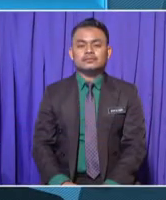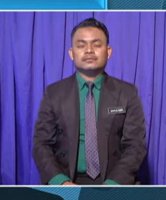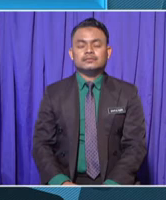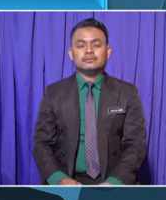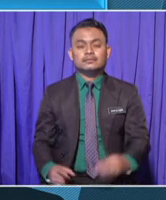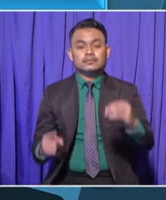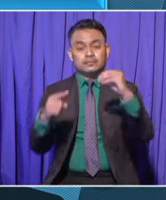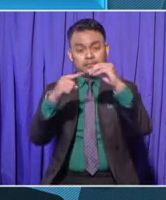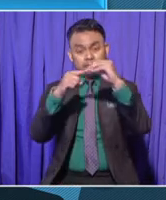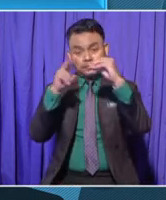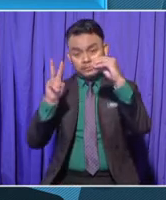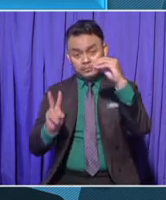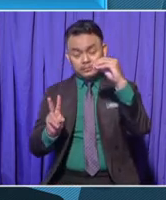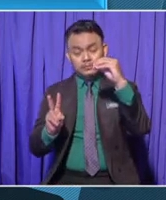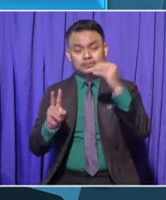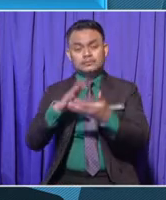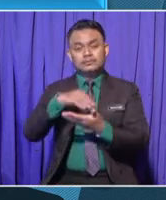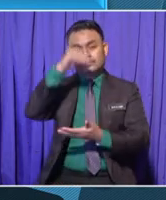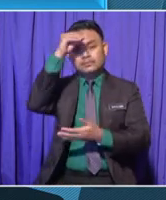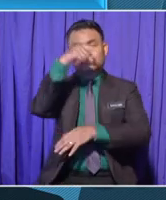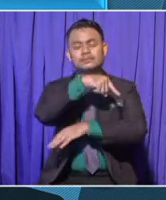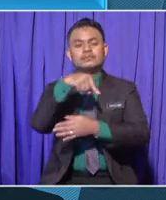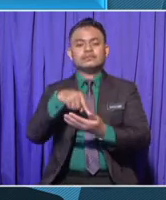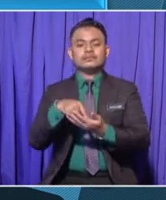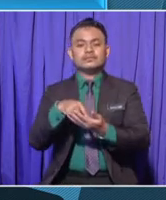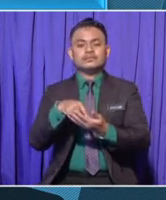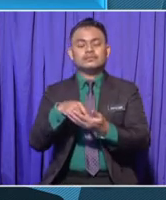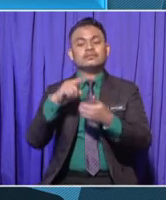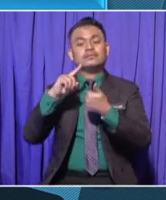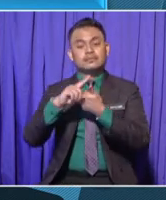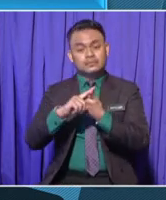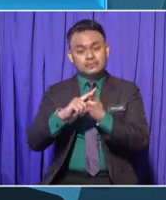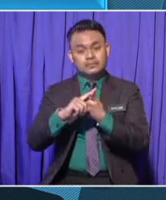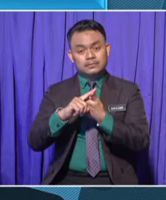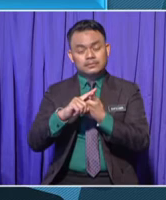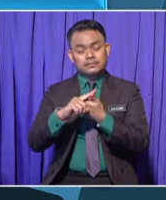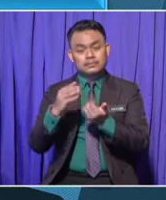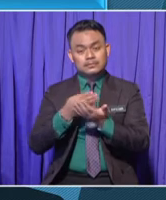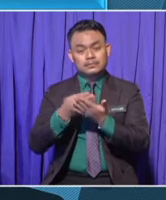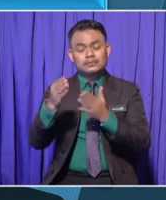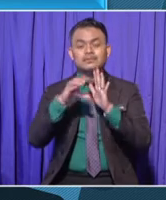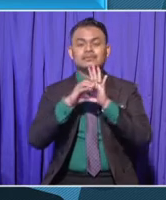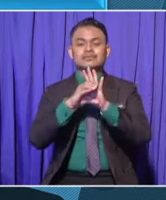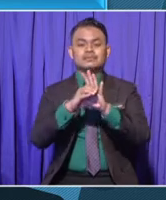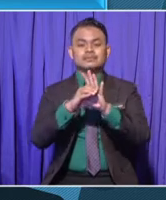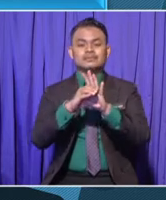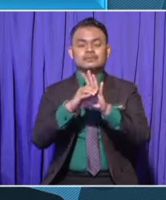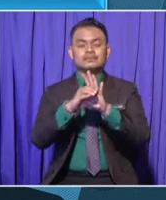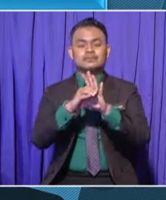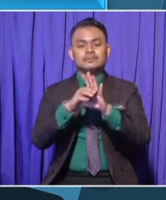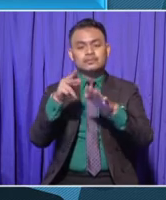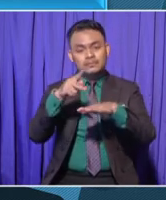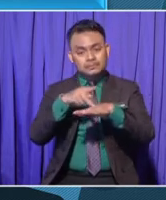The learning objective for today are: we have to give examples of the